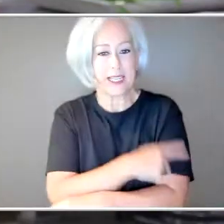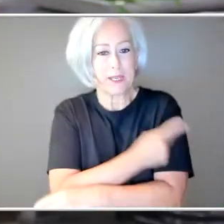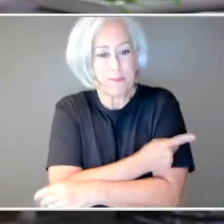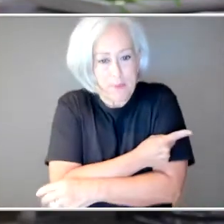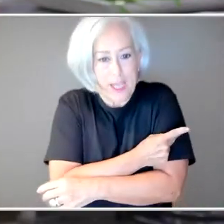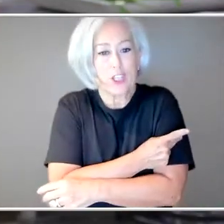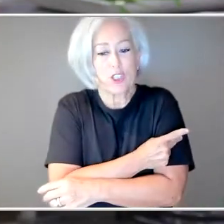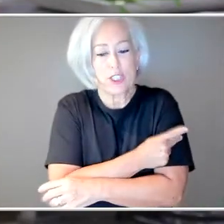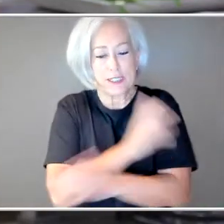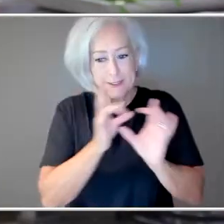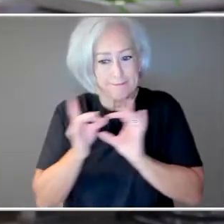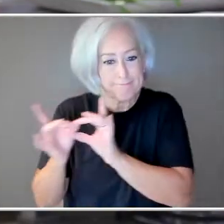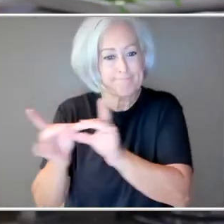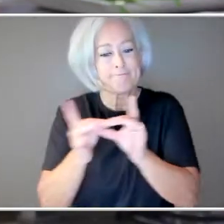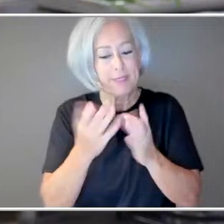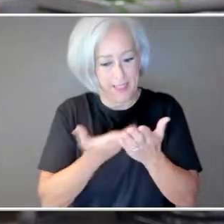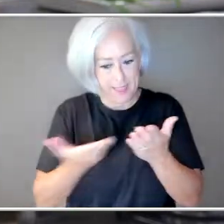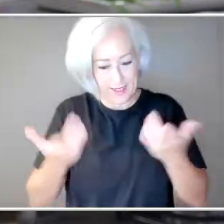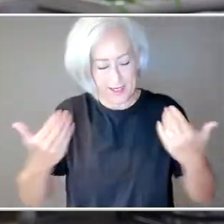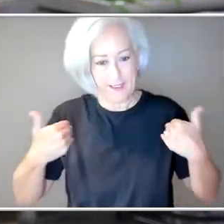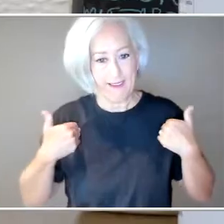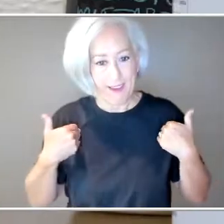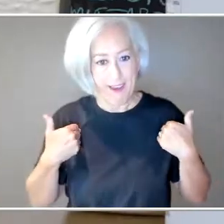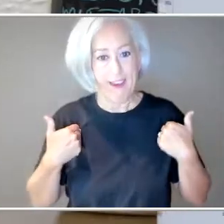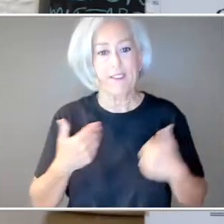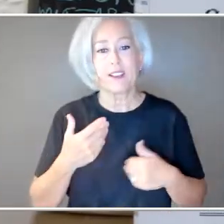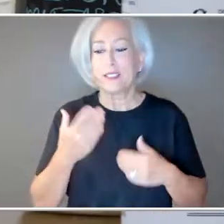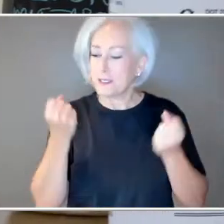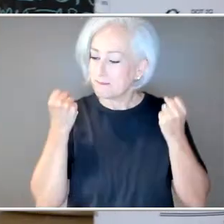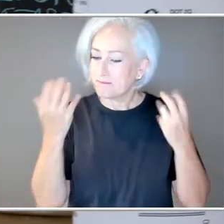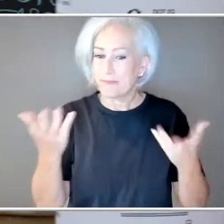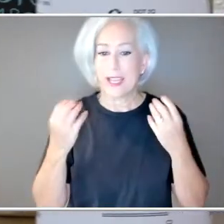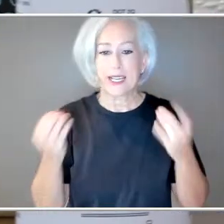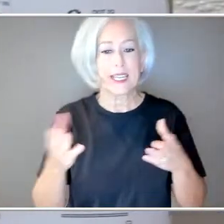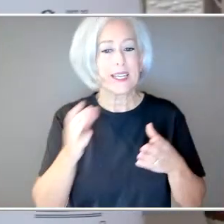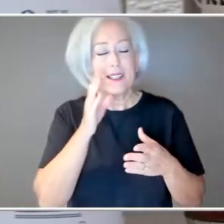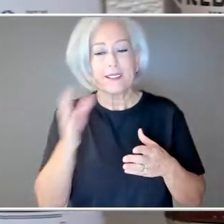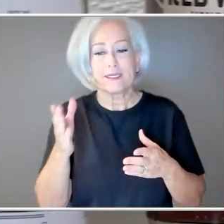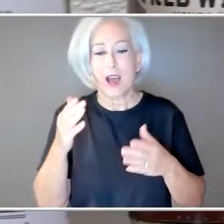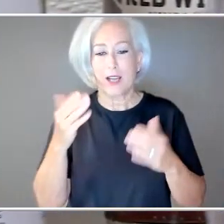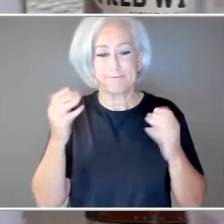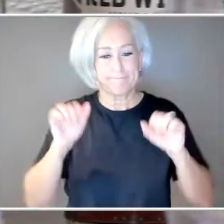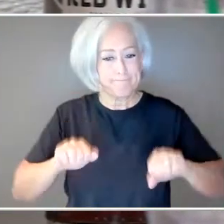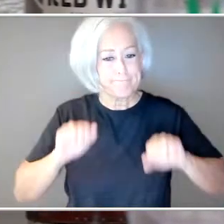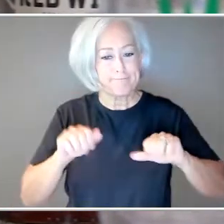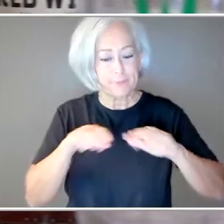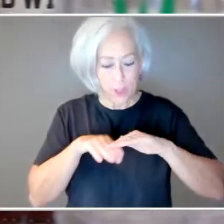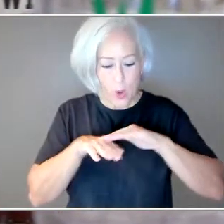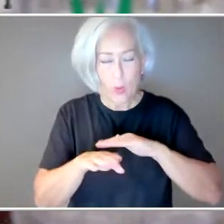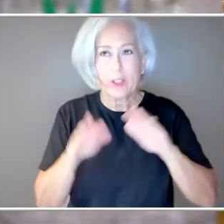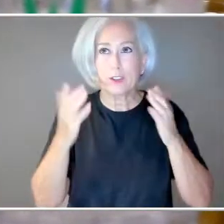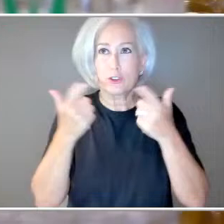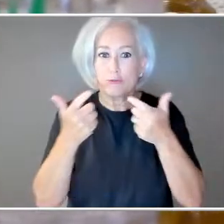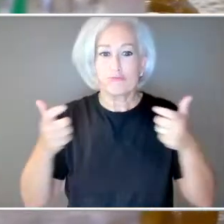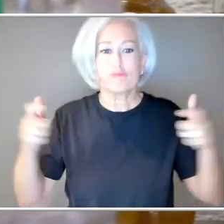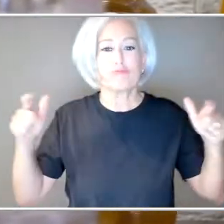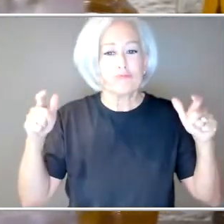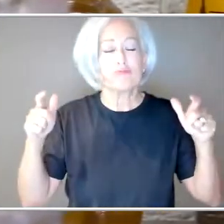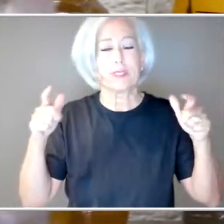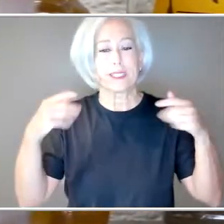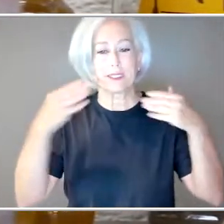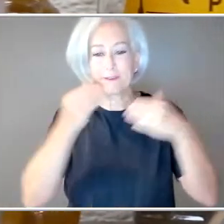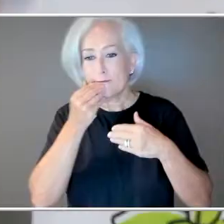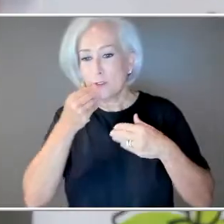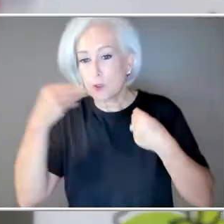low-income communities, didn't have access to a big box grocery store or a specialty grocery store. Food